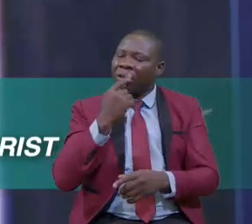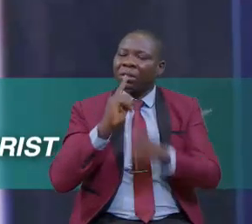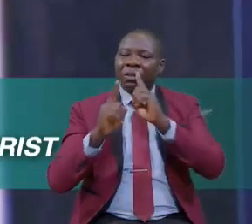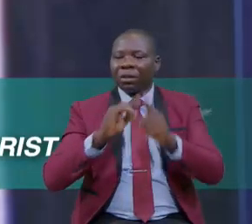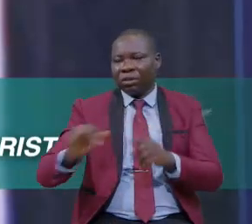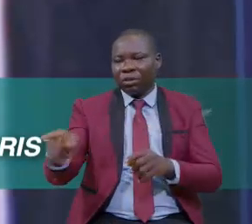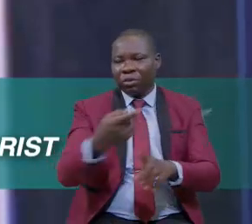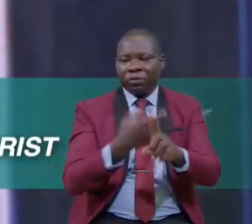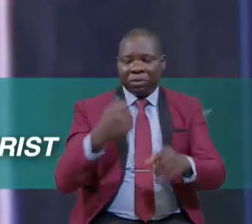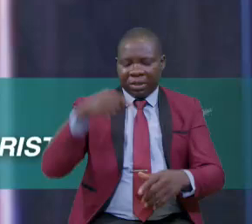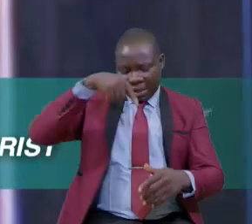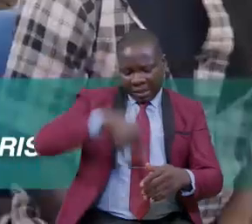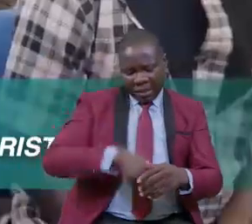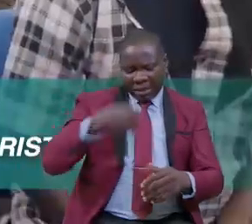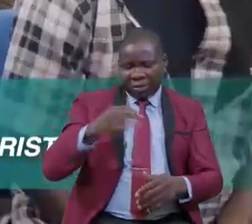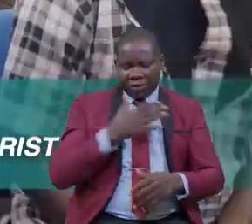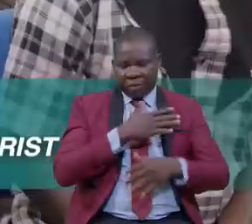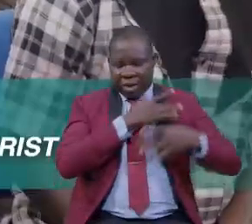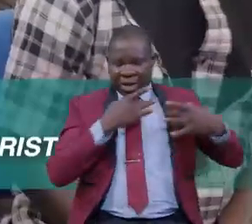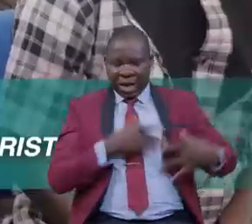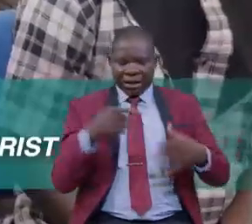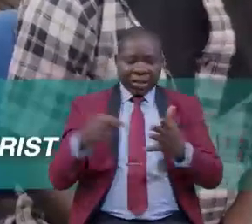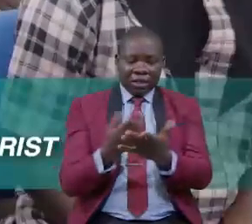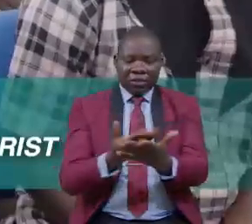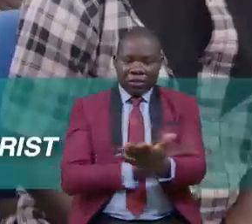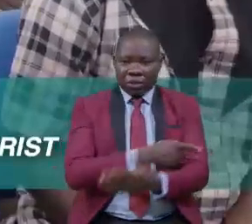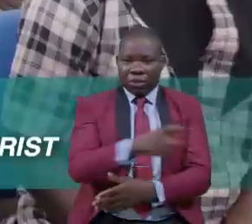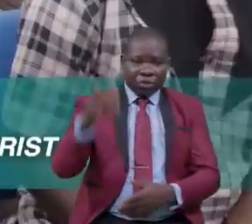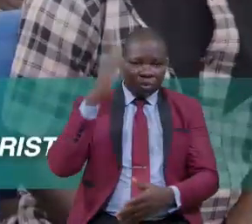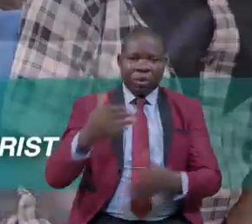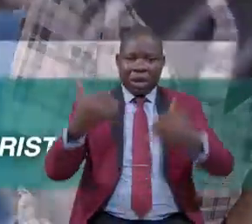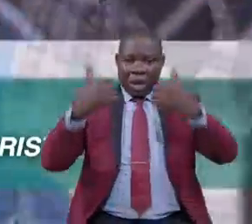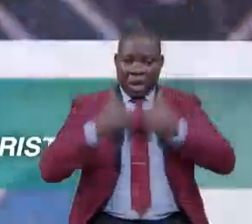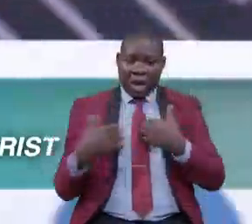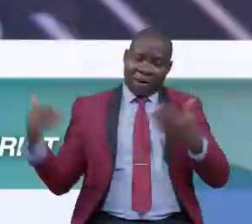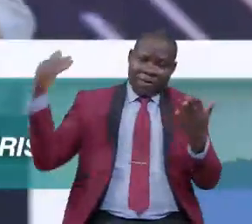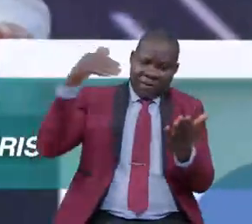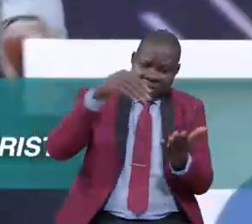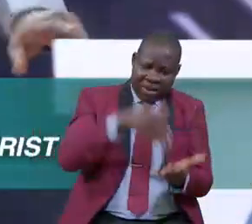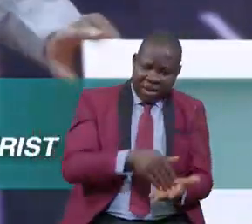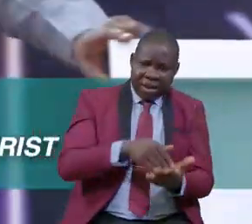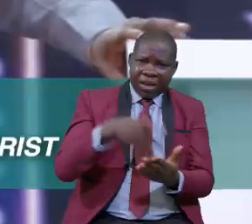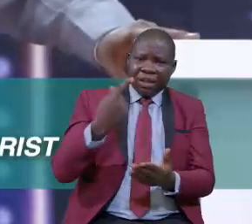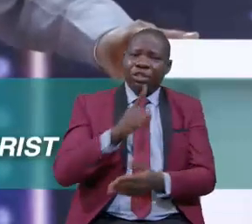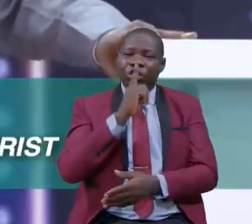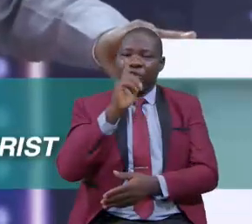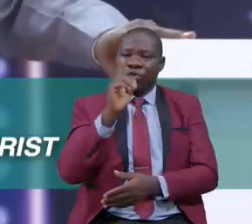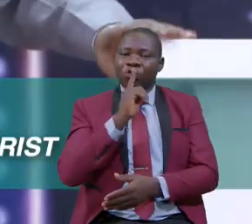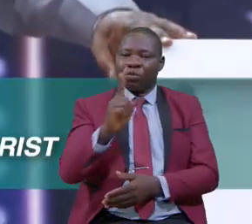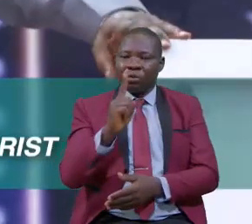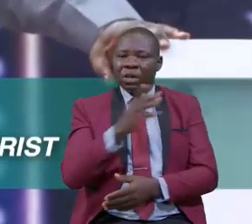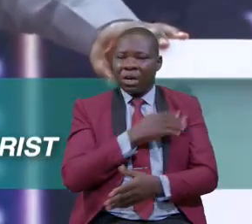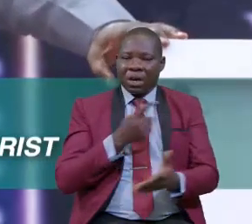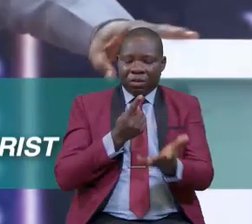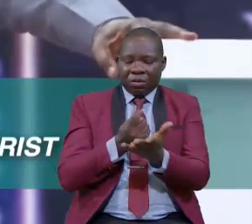morning, you will repossess. Amen. You repossess the truth and